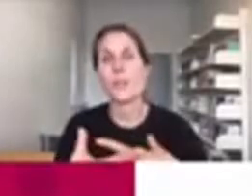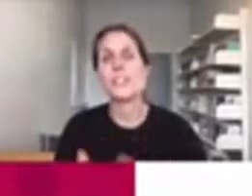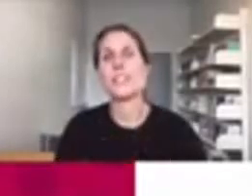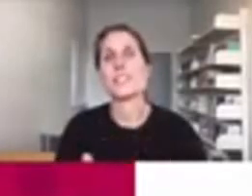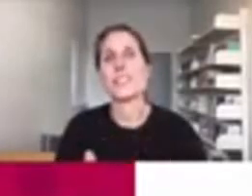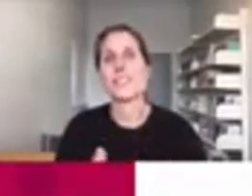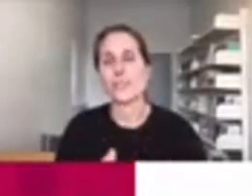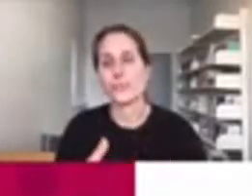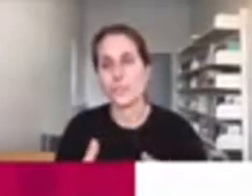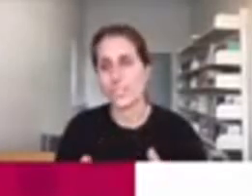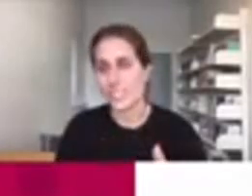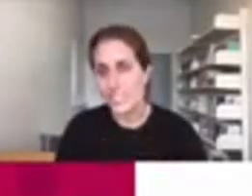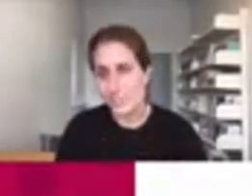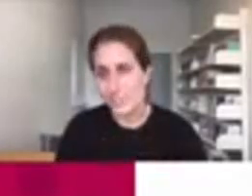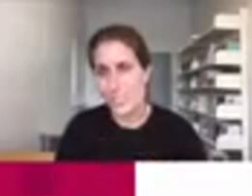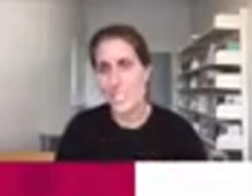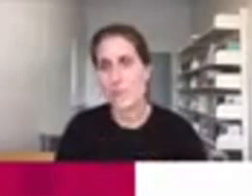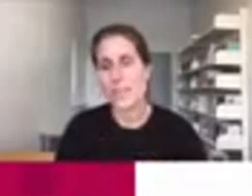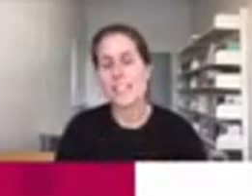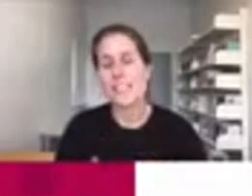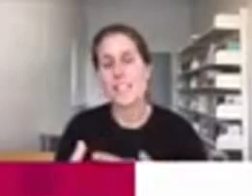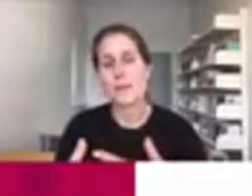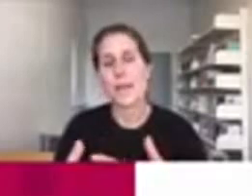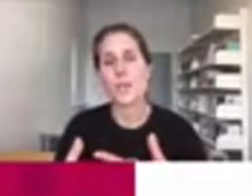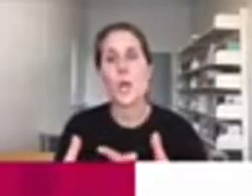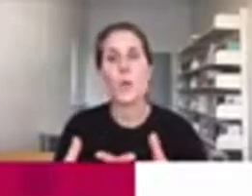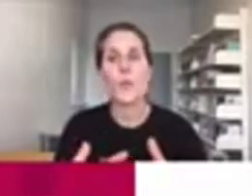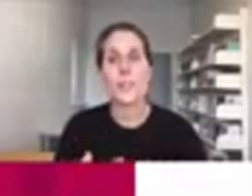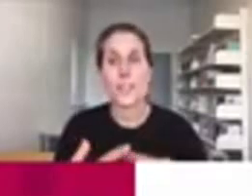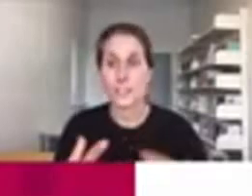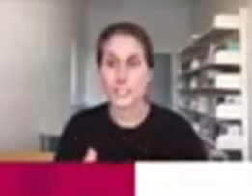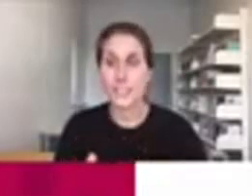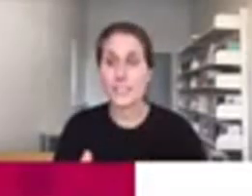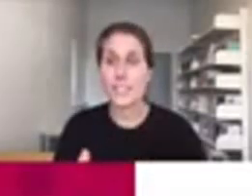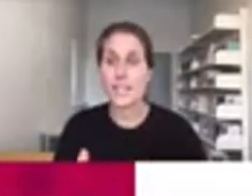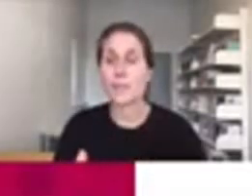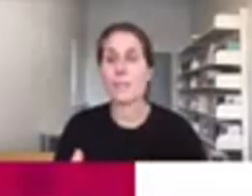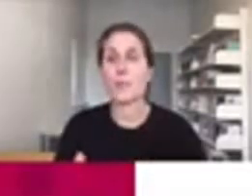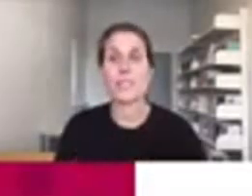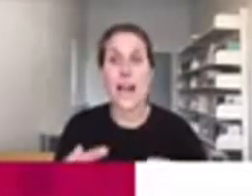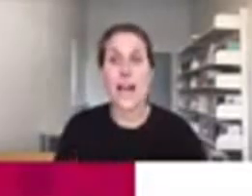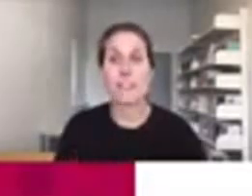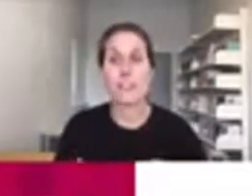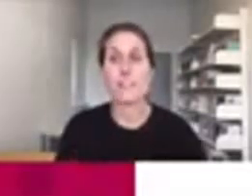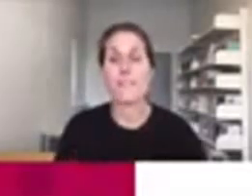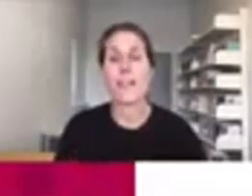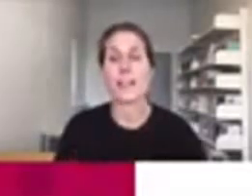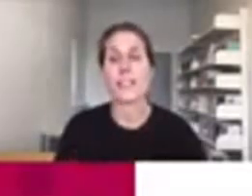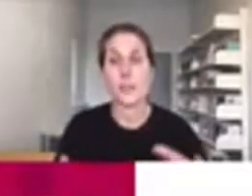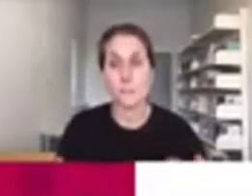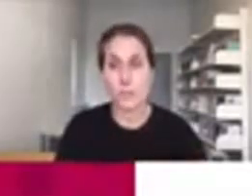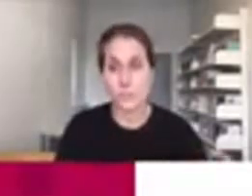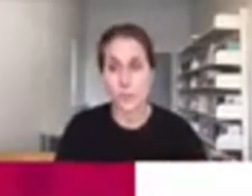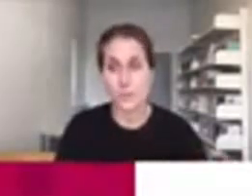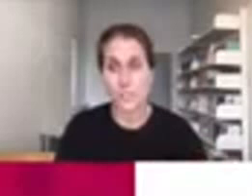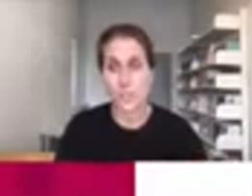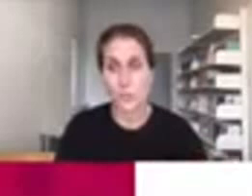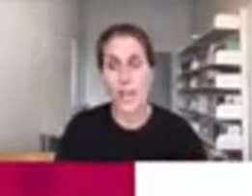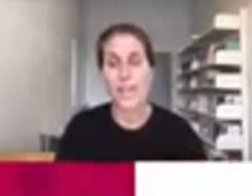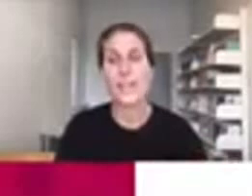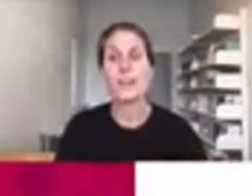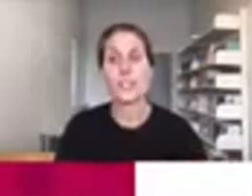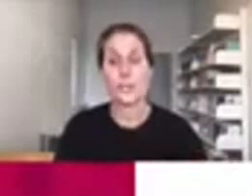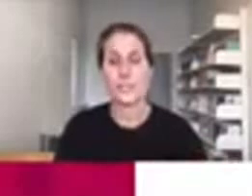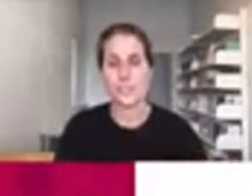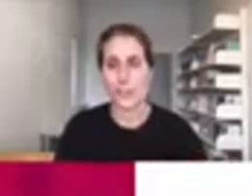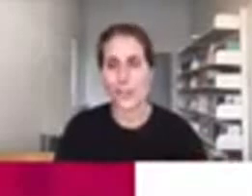that there are questions that schools will need to be asking about whether their existing timetables are in fact the most beneficial